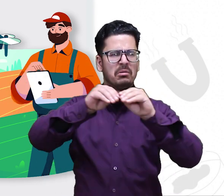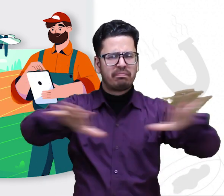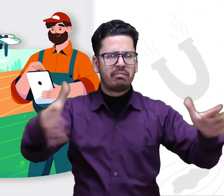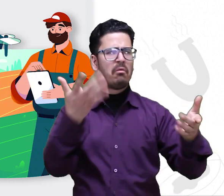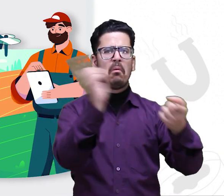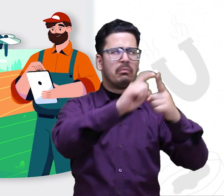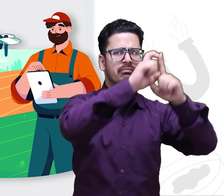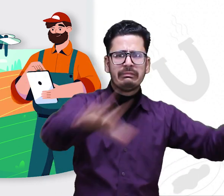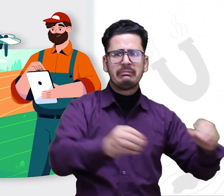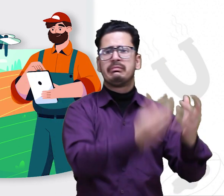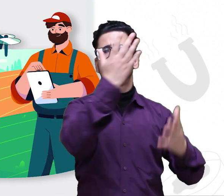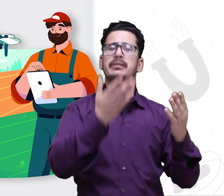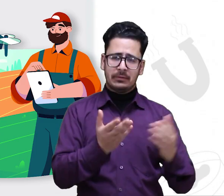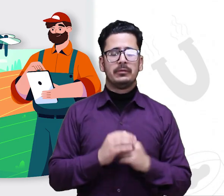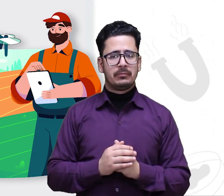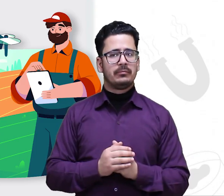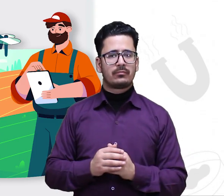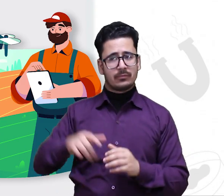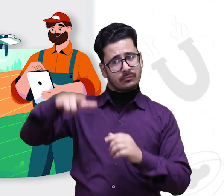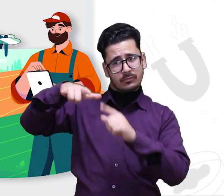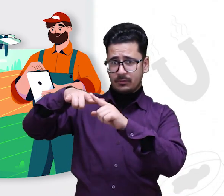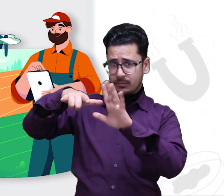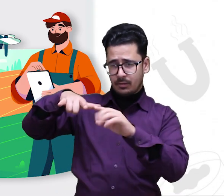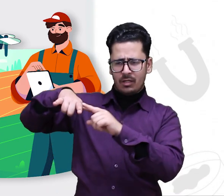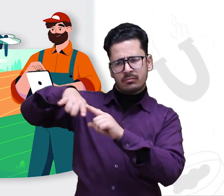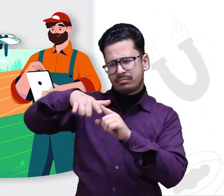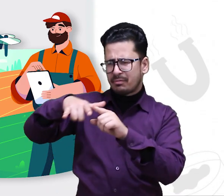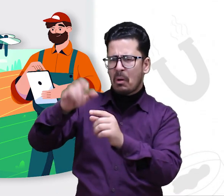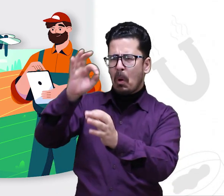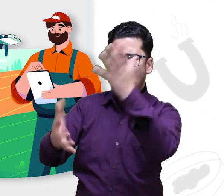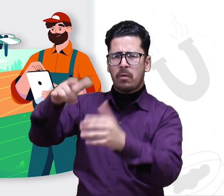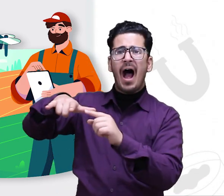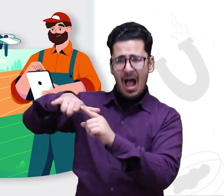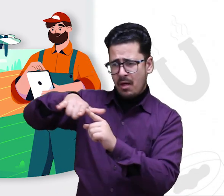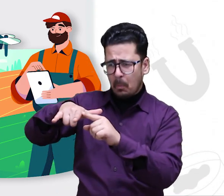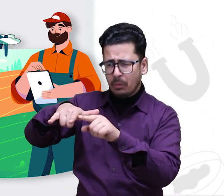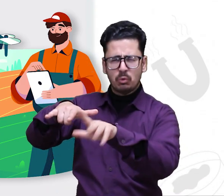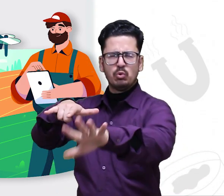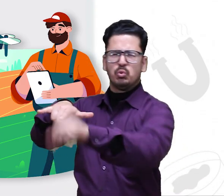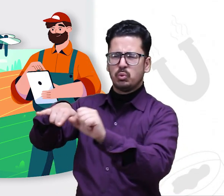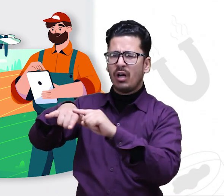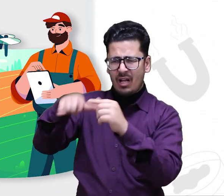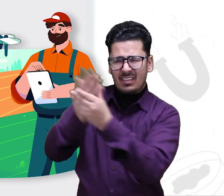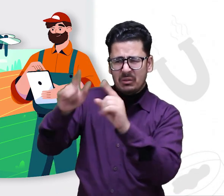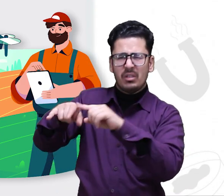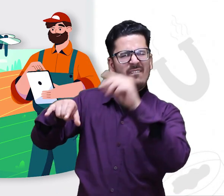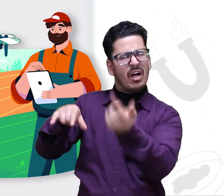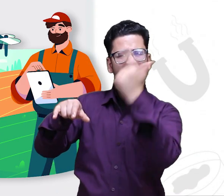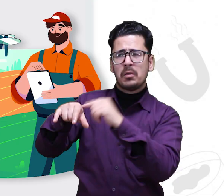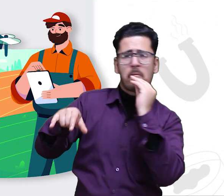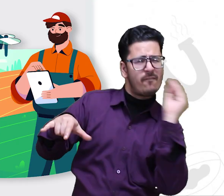During emergencies such as fire, chemical spills, or natural